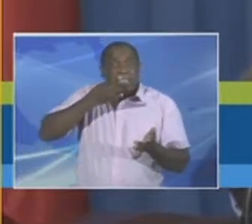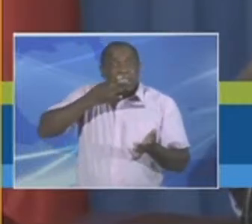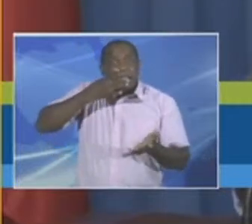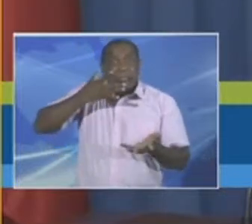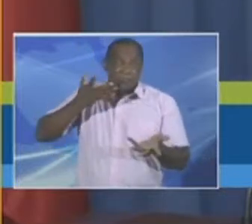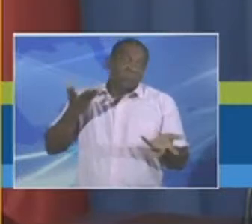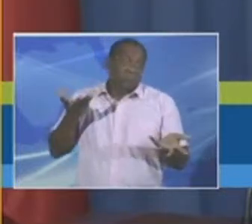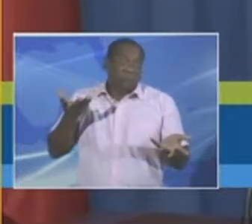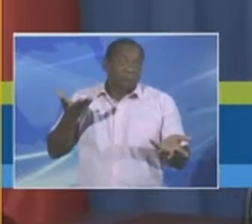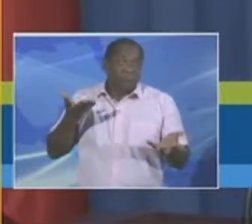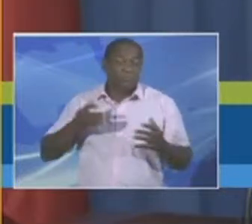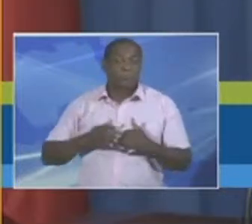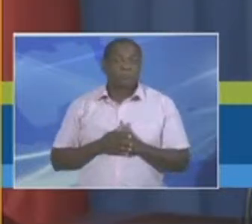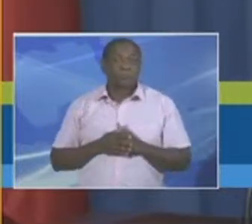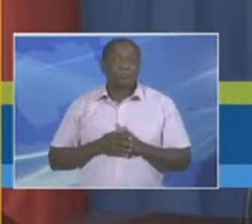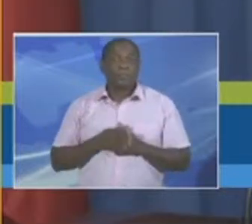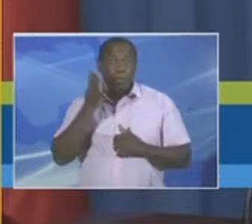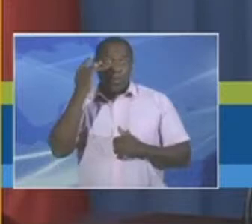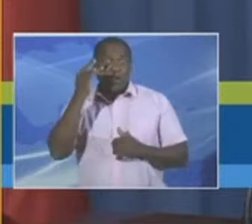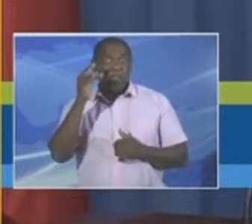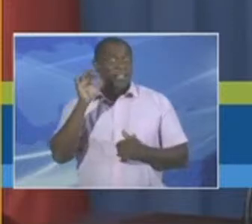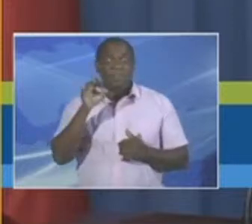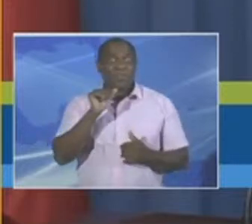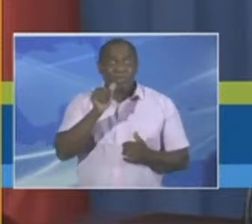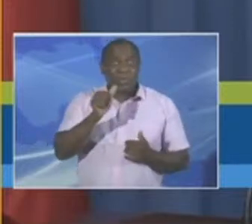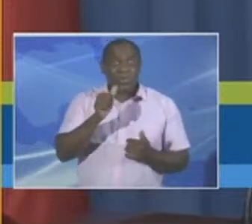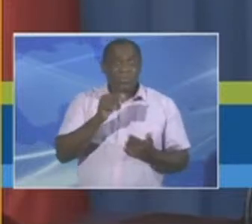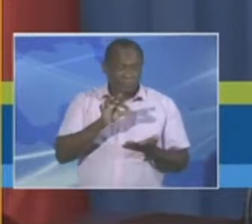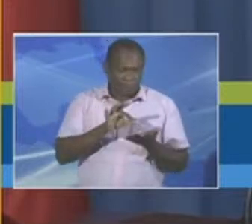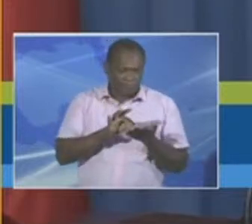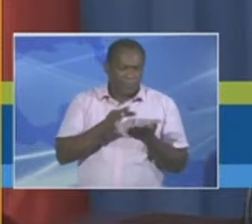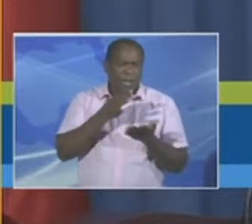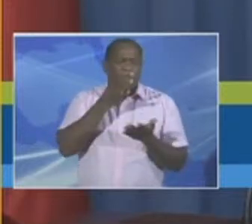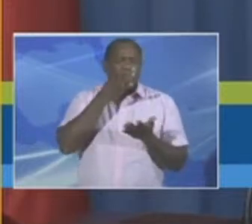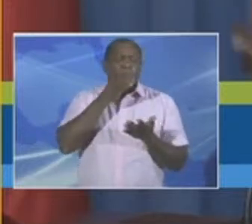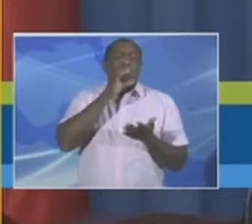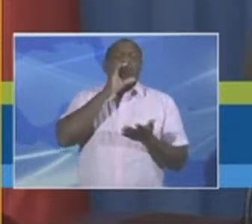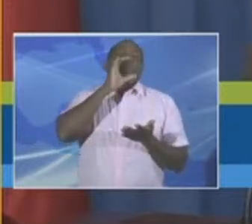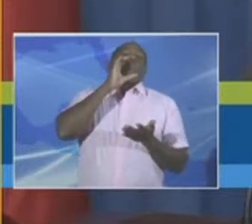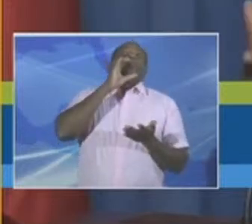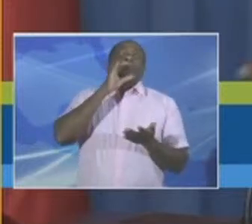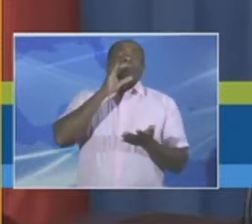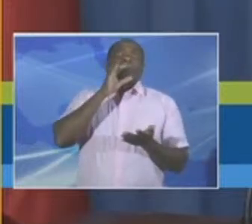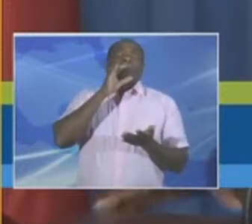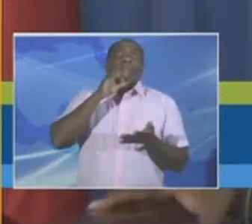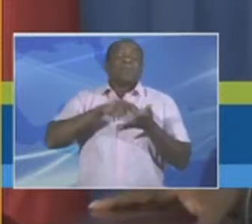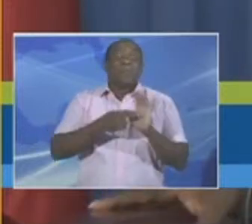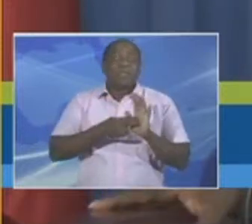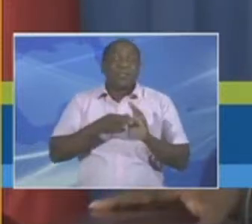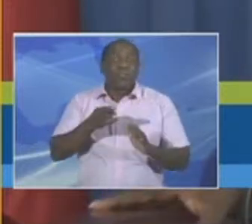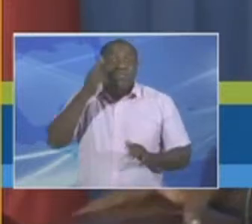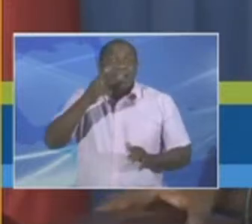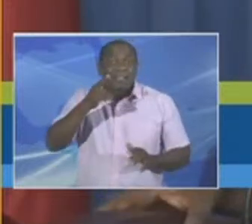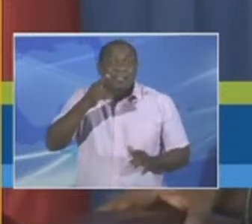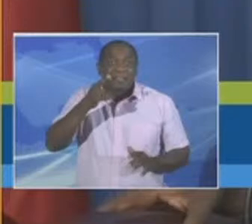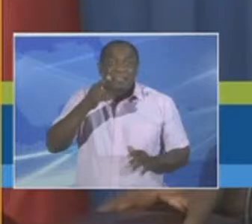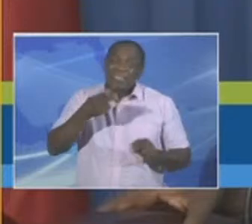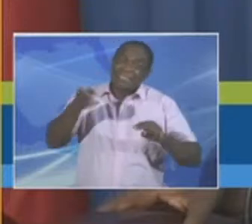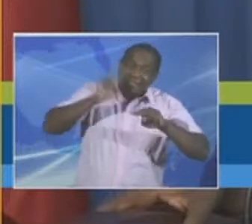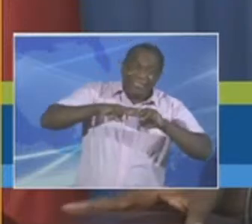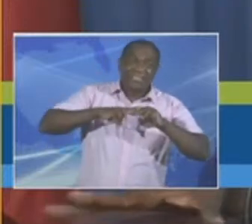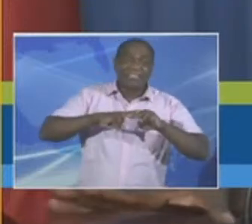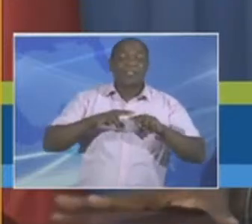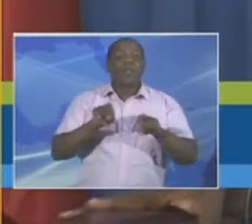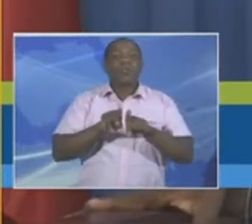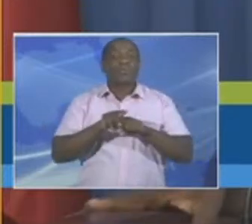only are you at a bigger risk, but during your illness, you tend to get out of control. Those patients